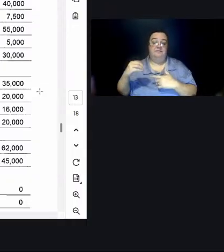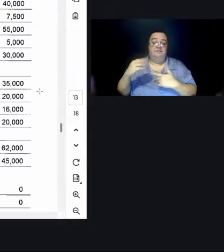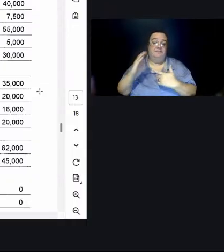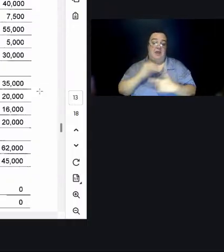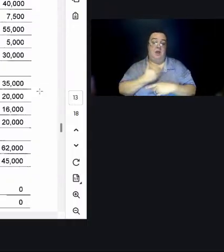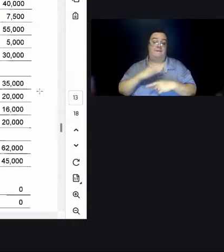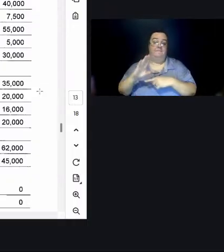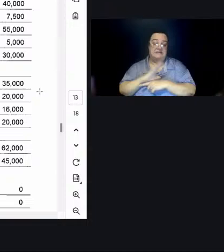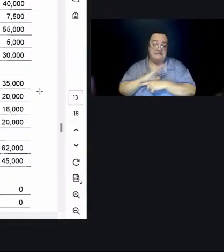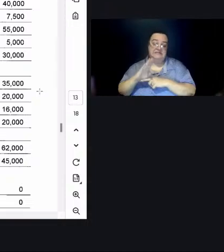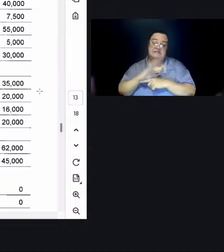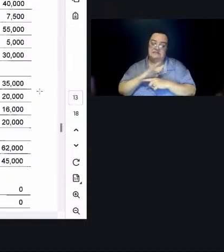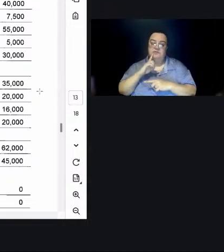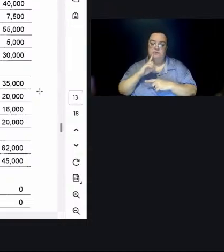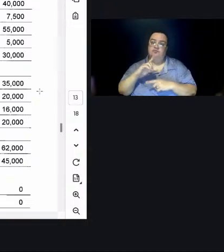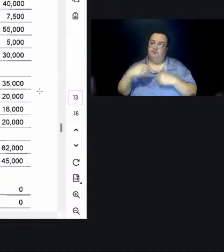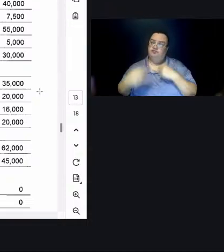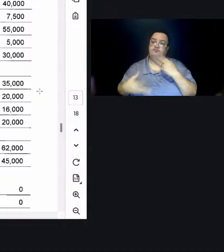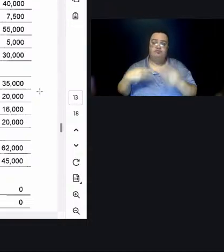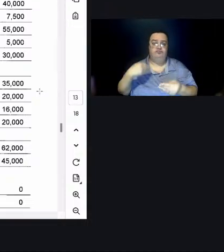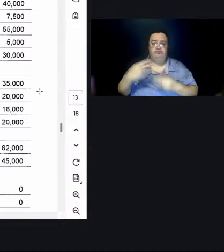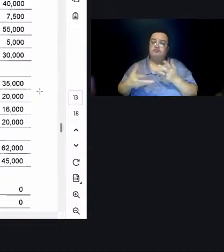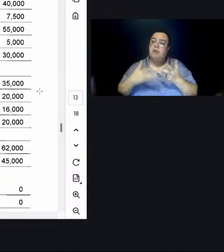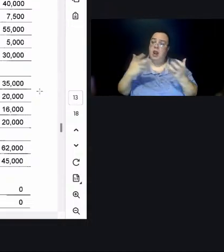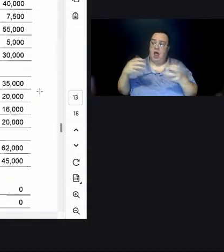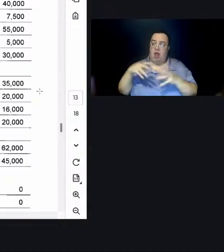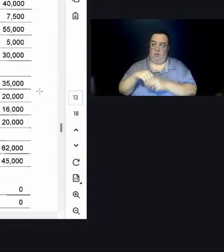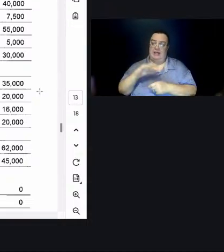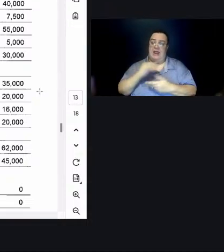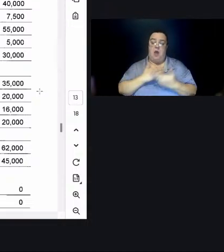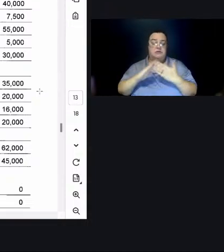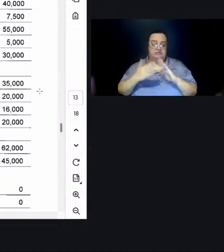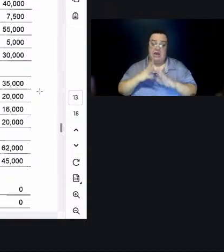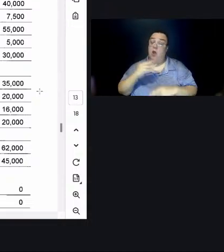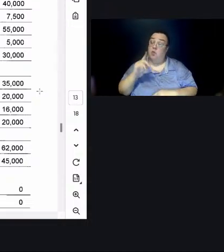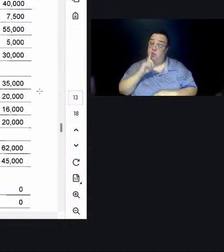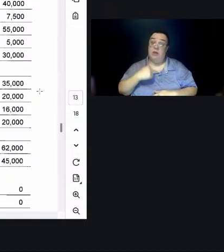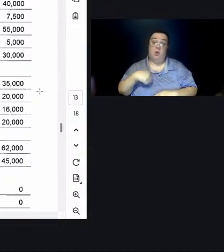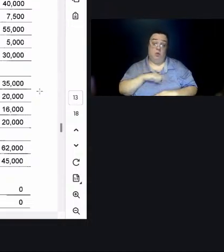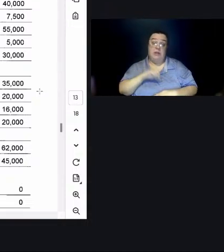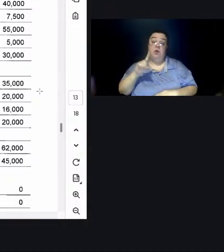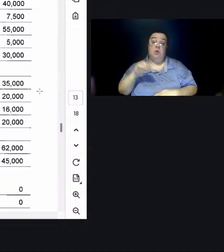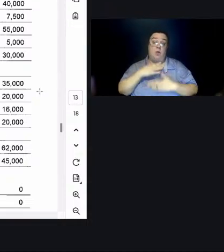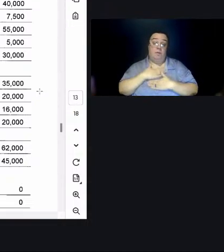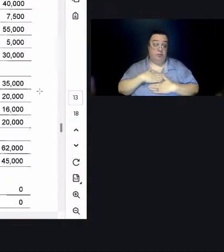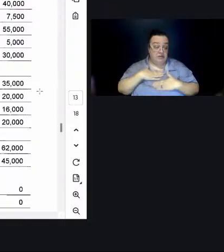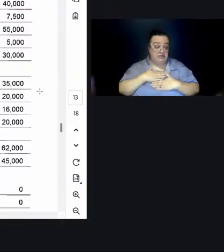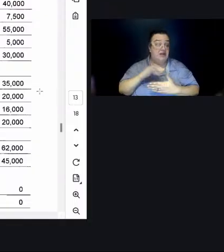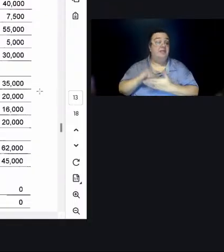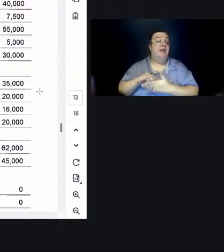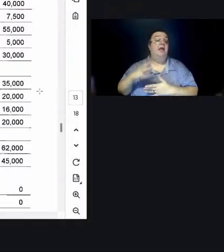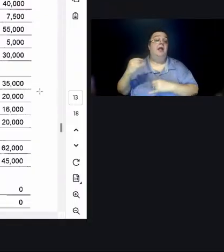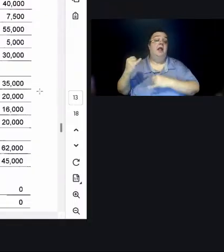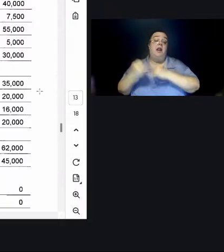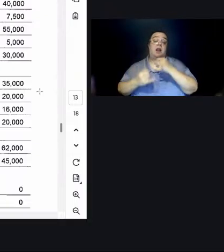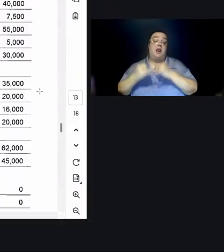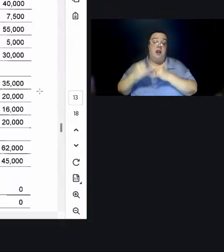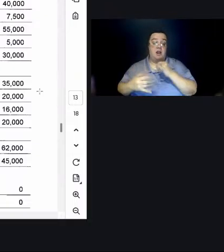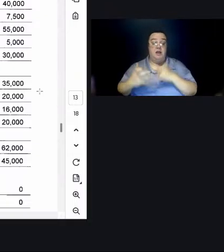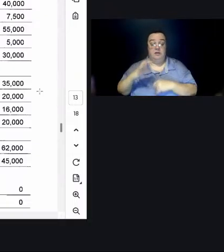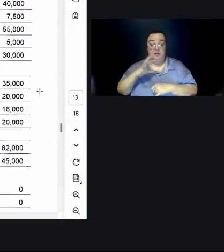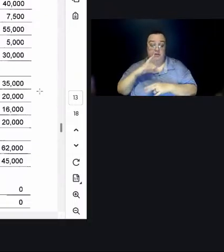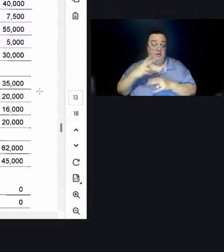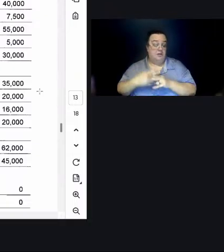businesses are very generous in the town here, so we're appreciative of that. Last thing I just want to speak to